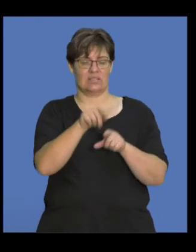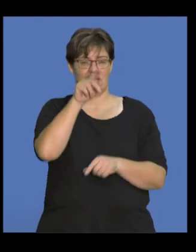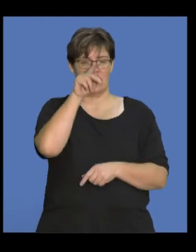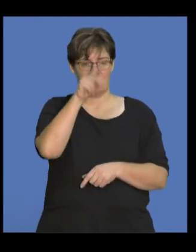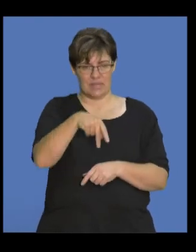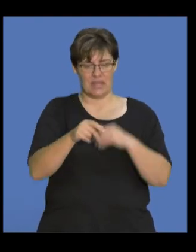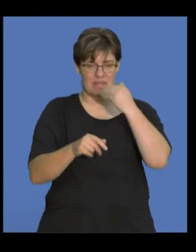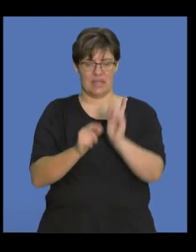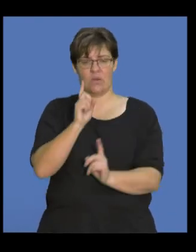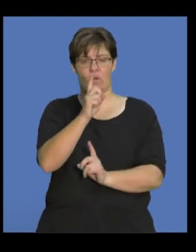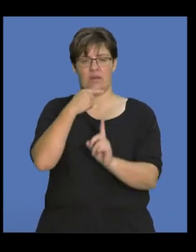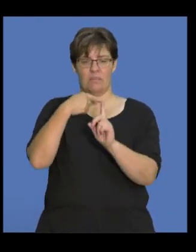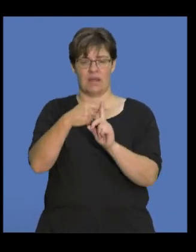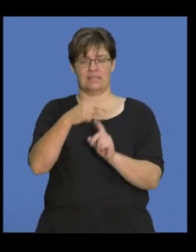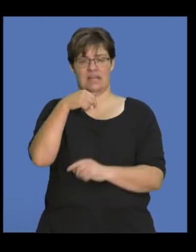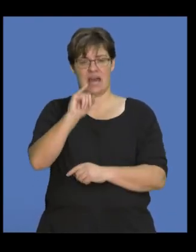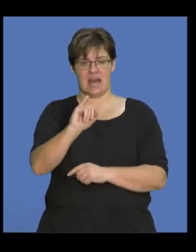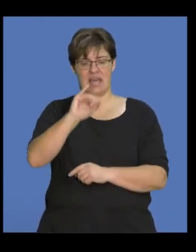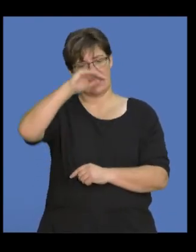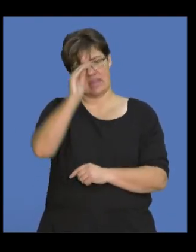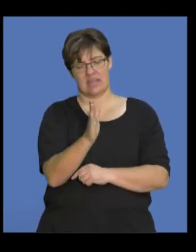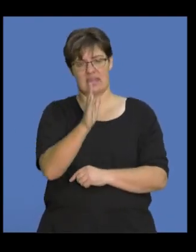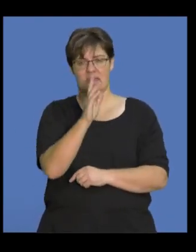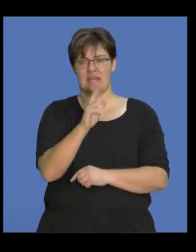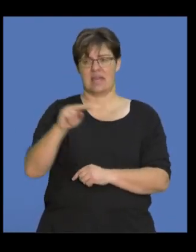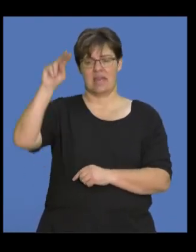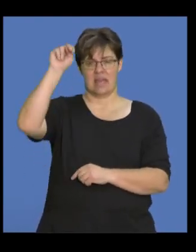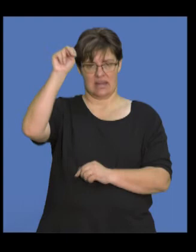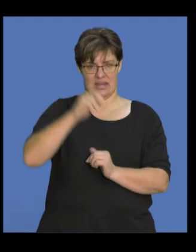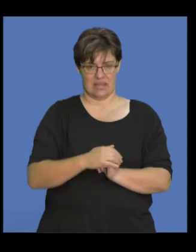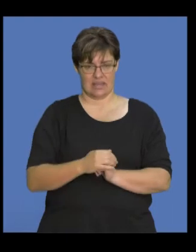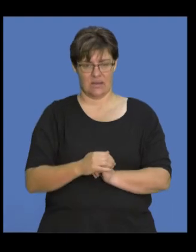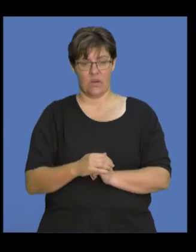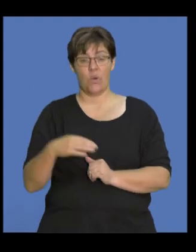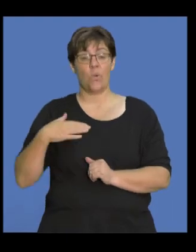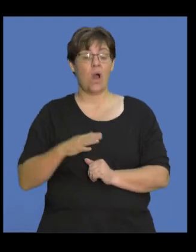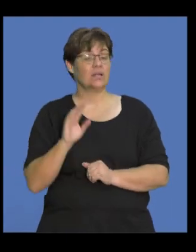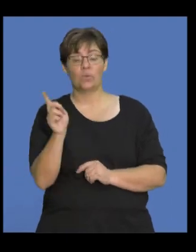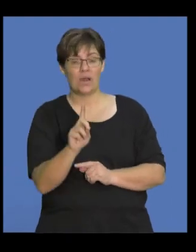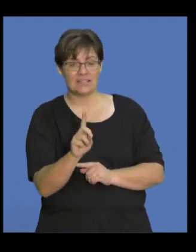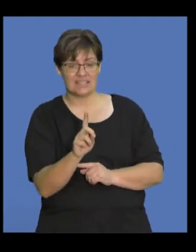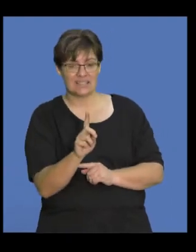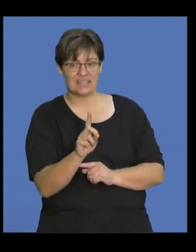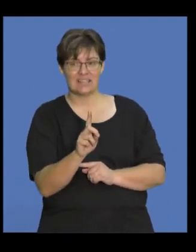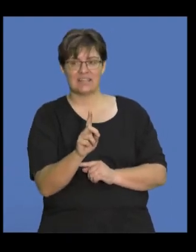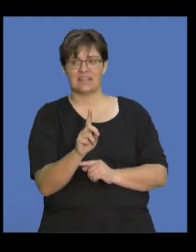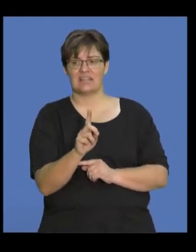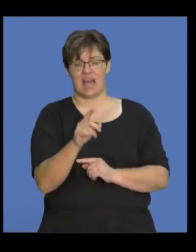into 1 plus I to the exponent of n. So we are trying to find what interest rate must